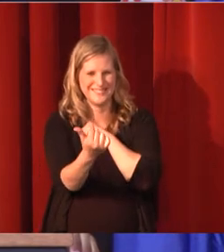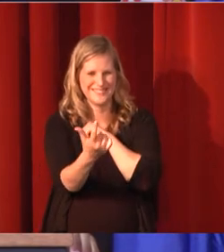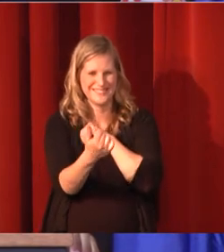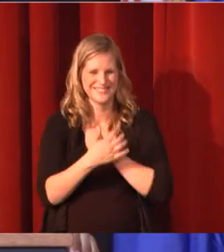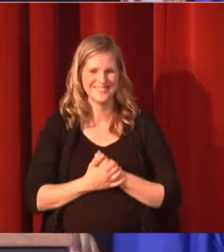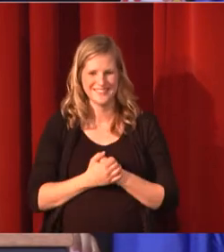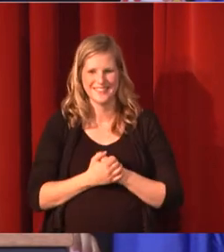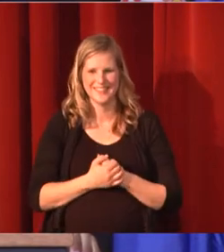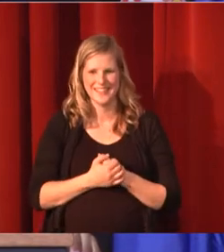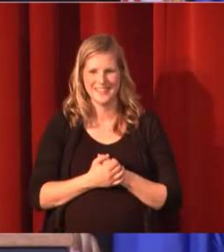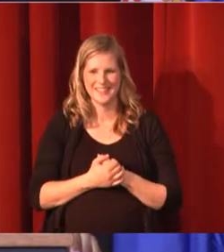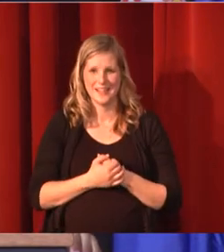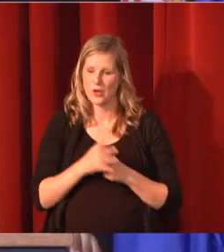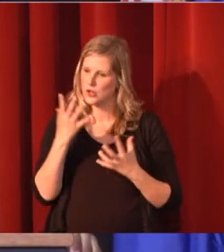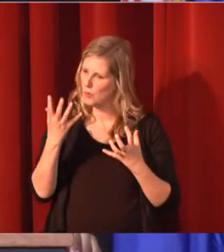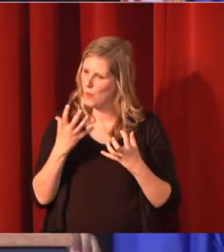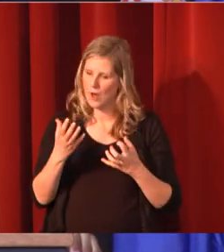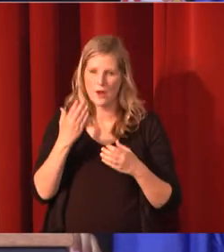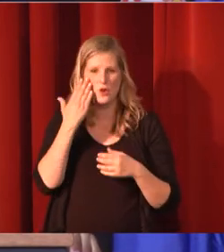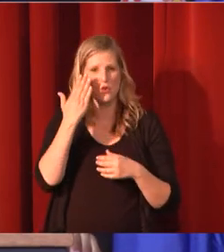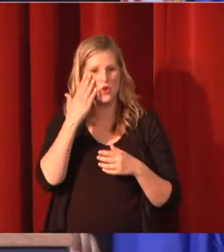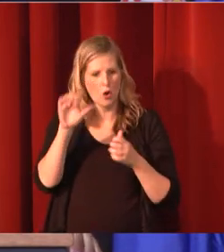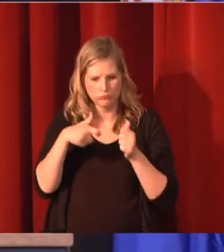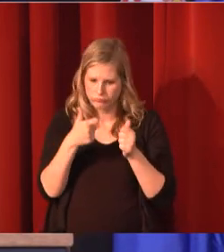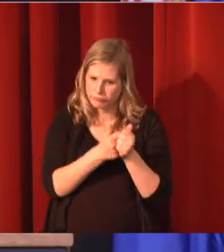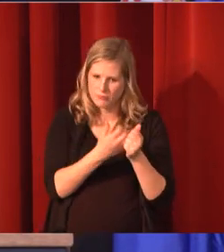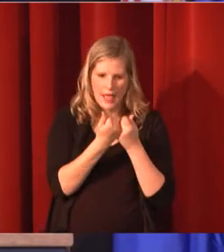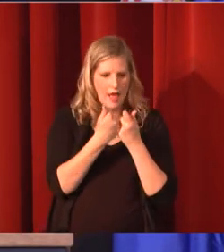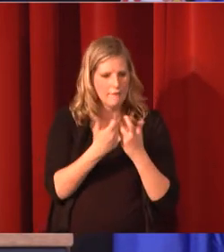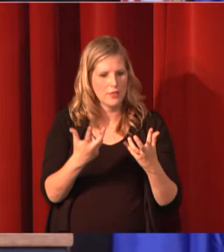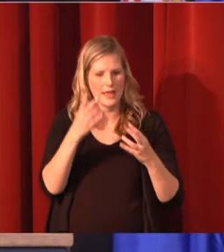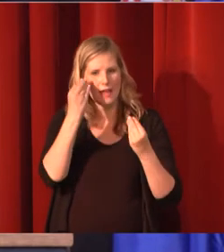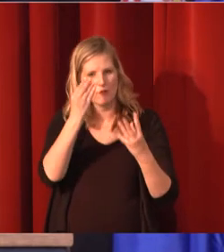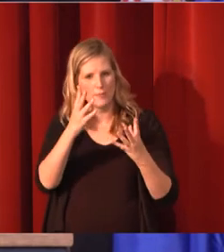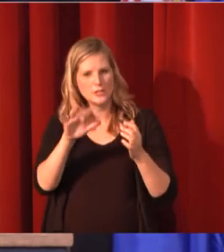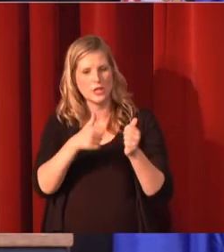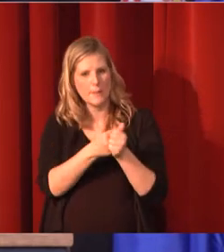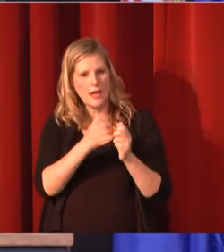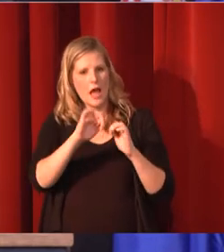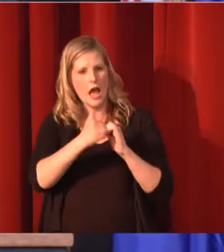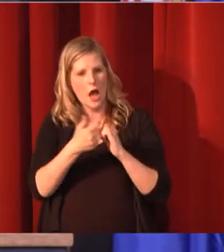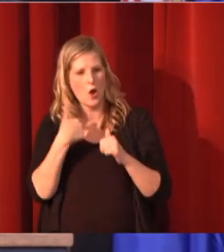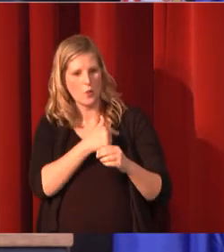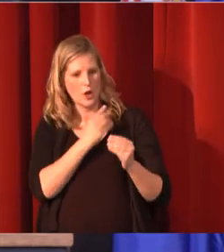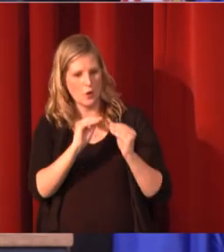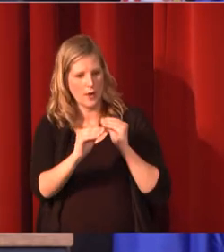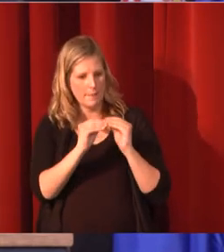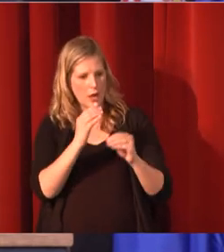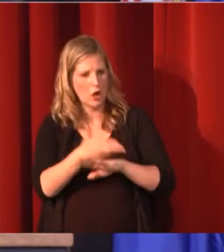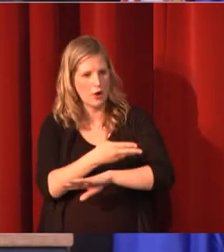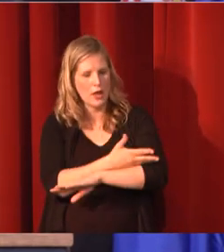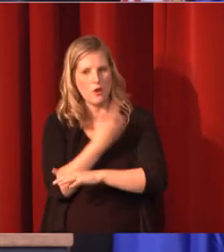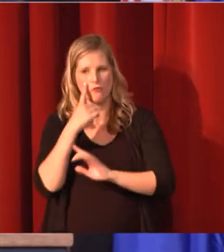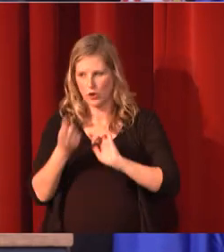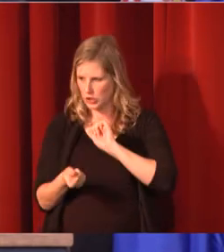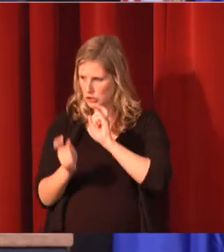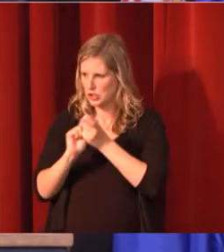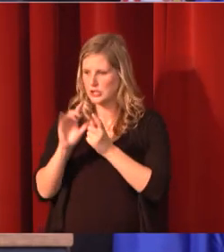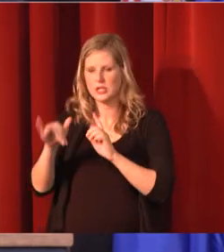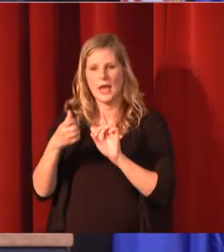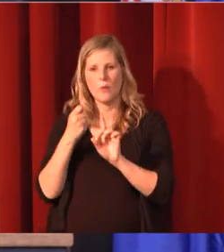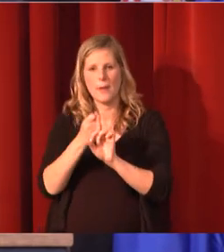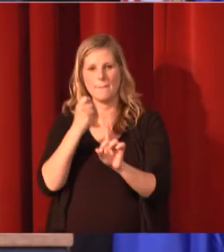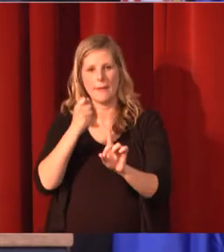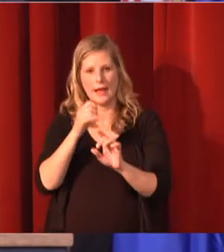to stay up to date on the latest information and updates about how we're preparing for this major change which will impact